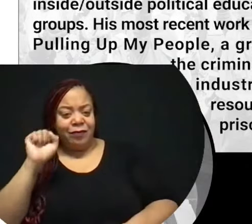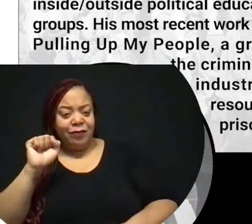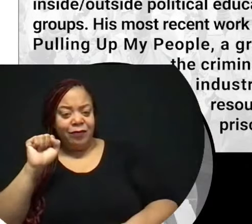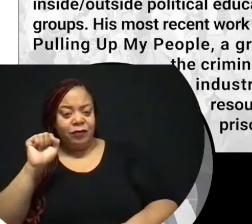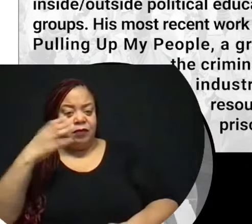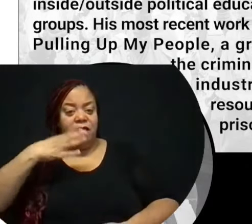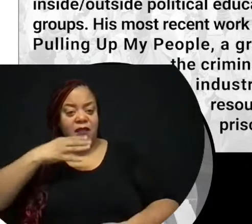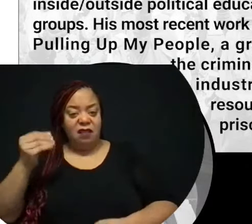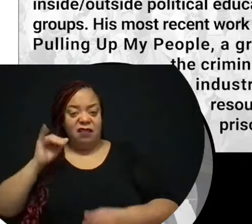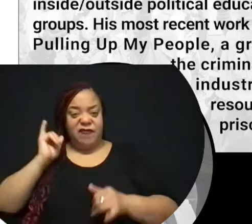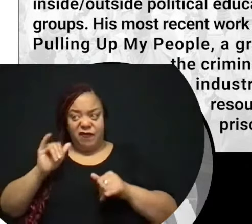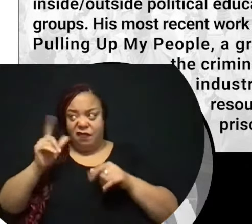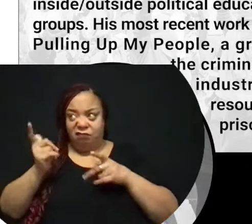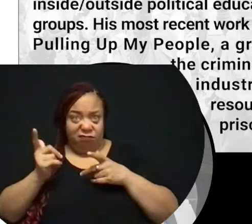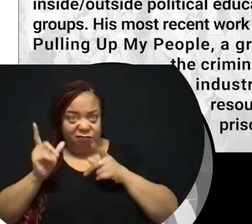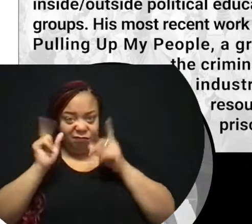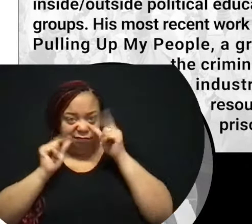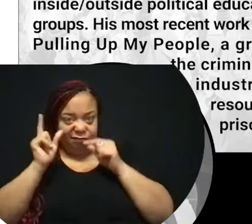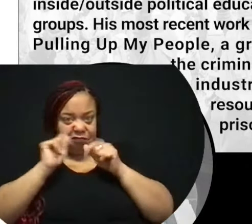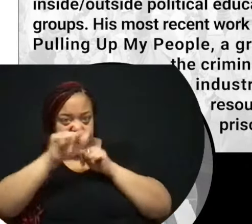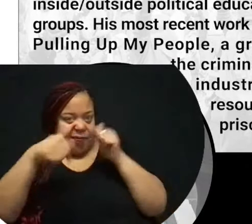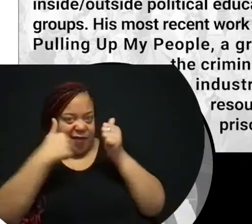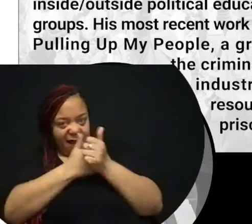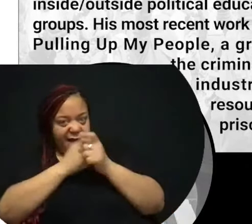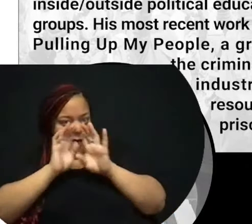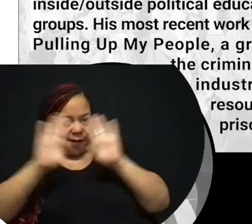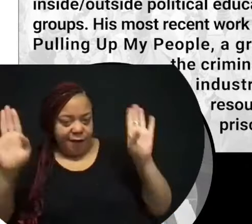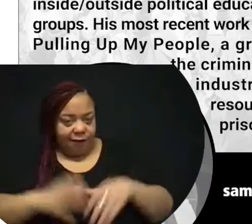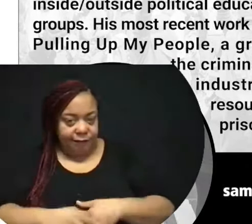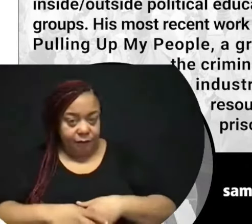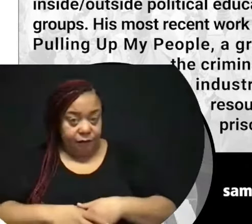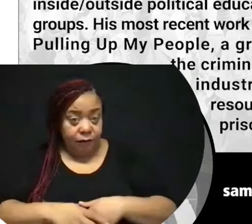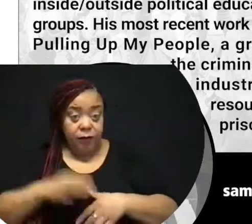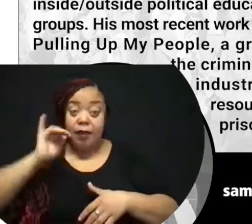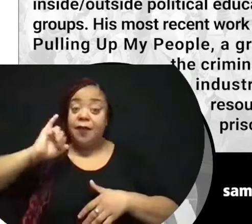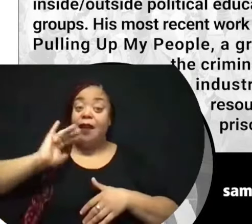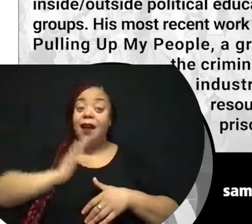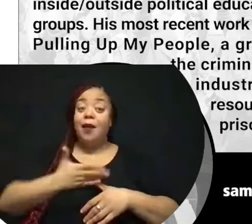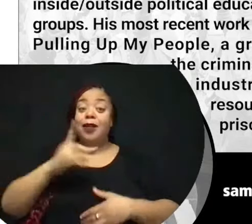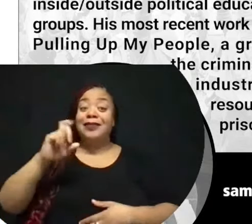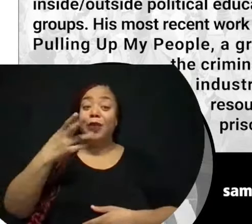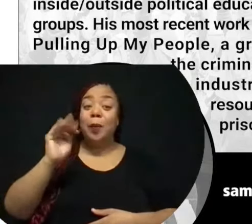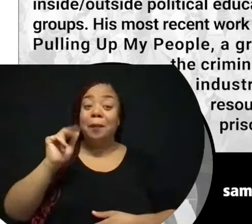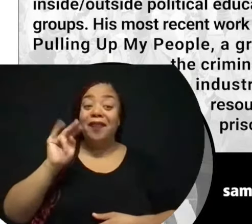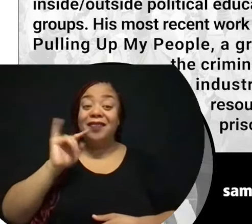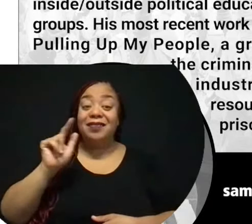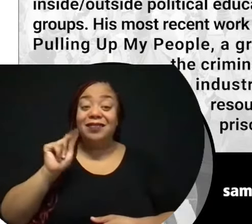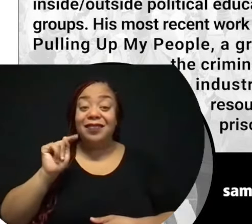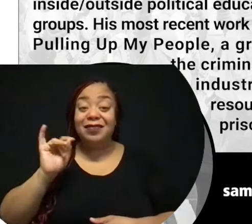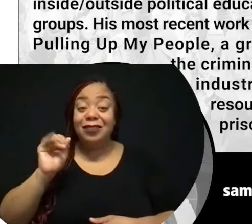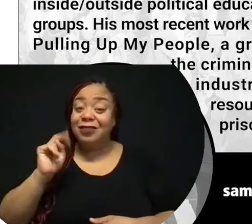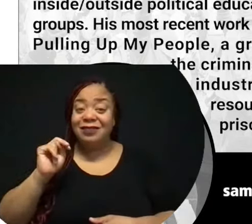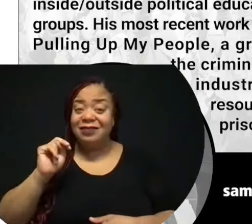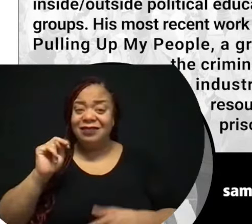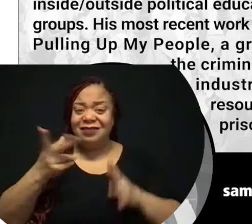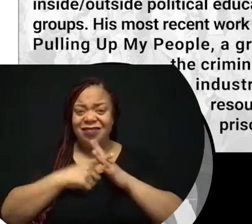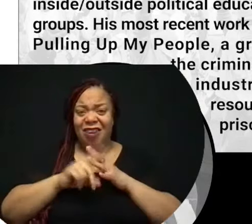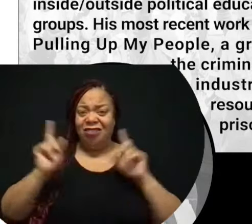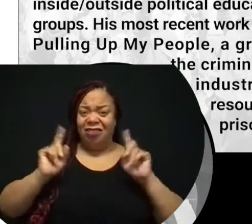dehumanization. That our incarceration originates from the same people and institutions as their